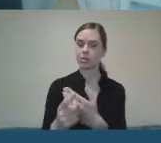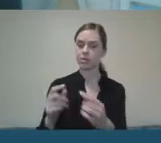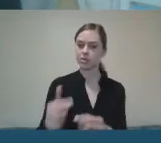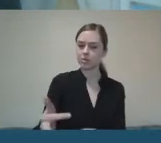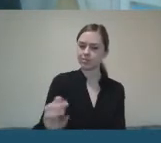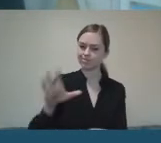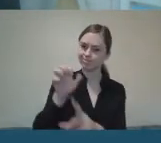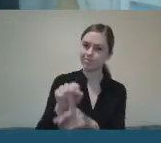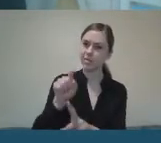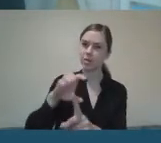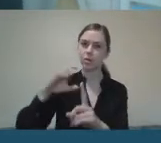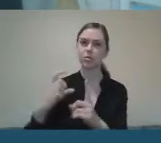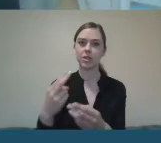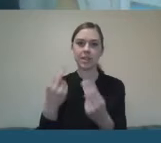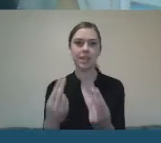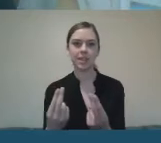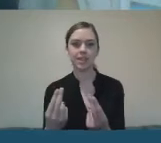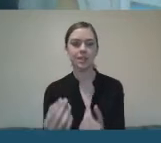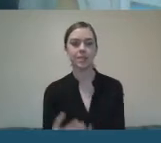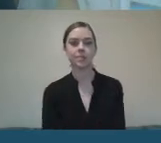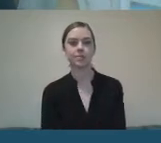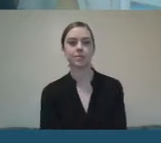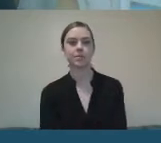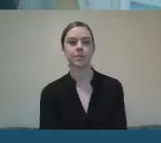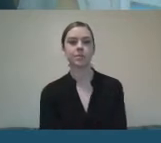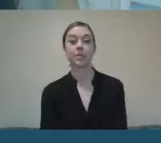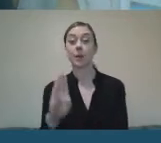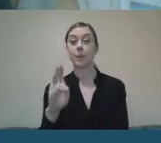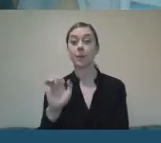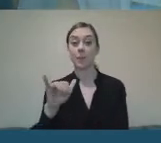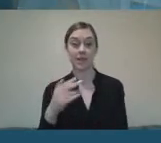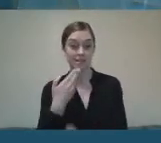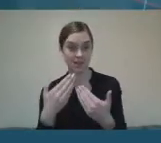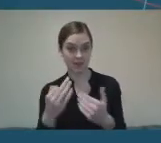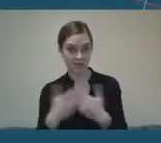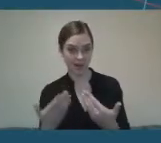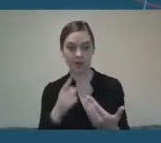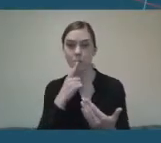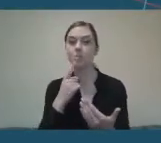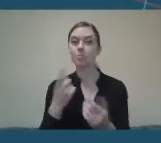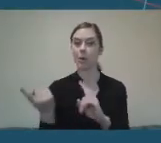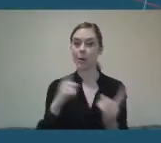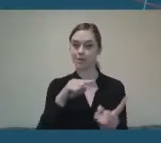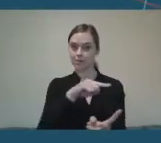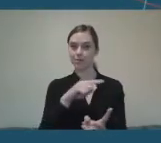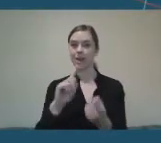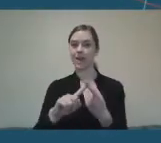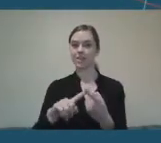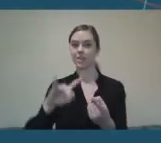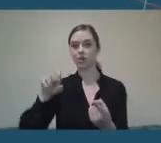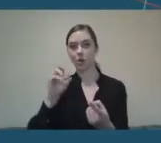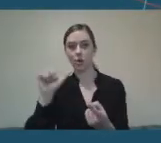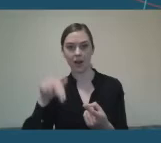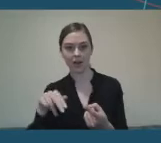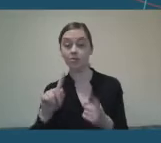clubs of that inclusive. Okay, Benny, thanks for the moment. Do stay there. We'll be coming back to you and to Joanne. And don't forget, you can ask questions using the